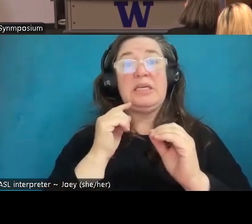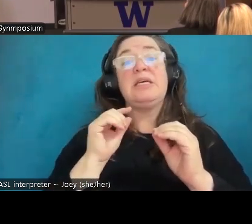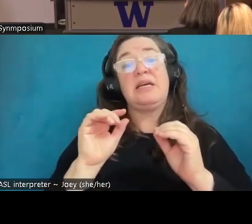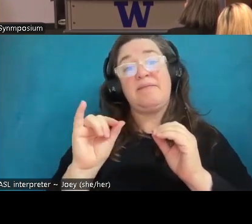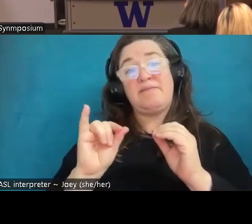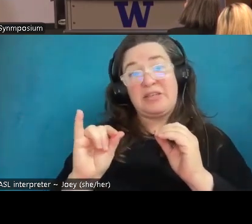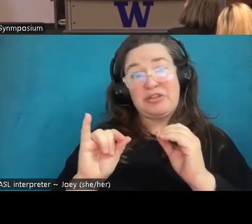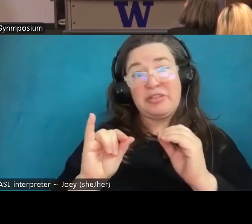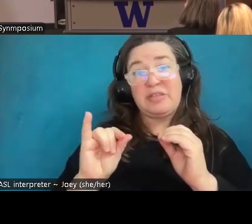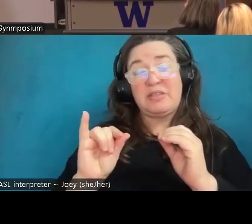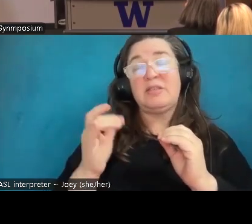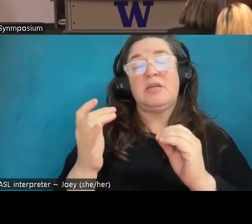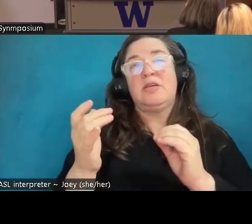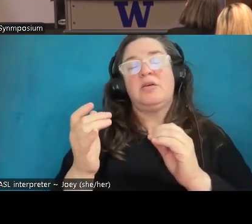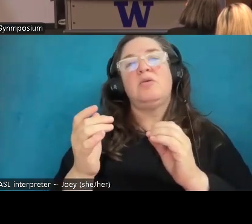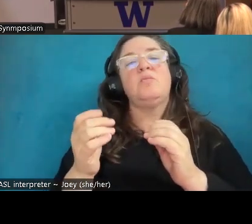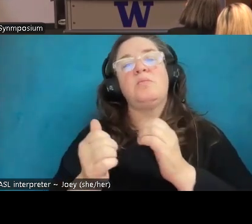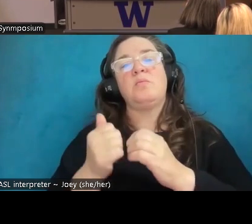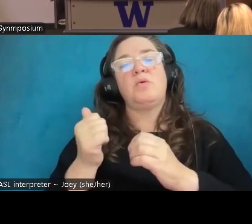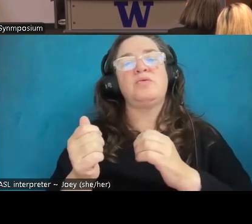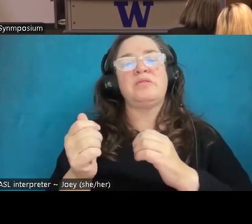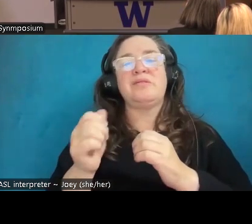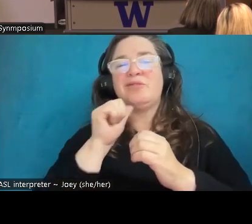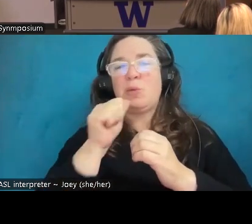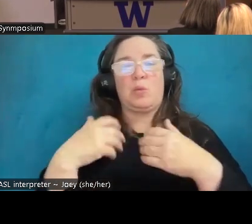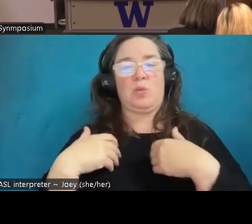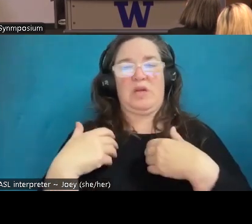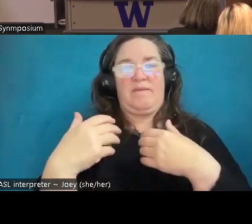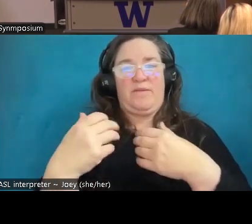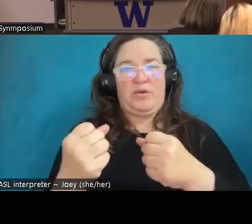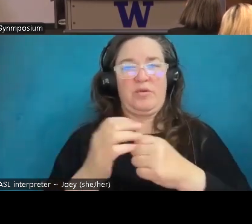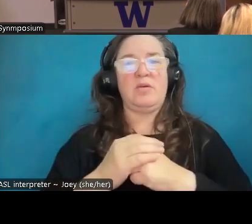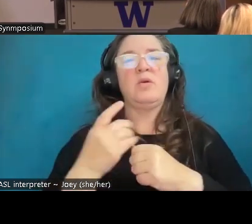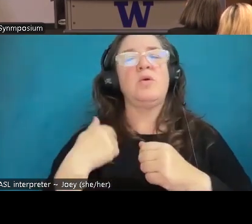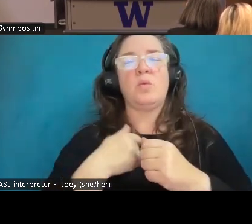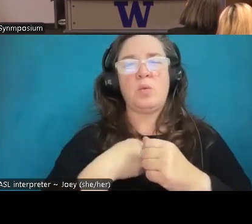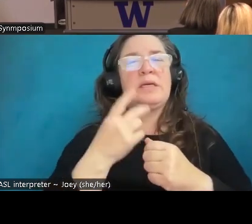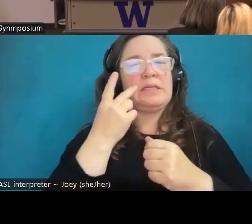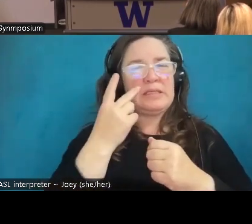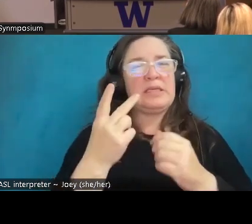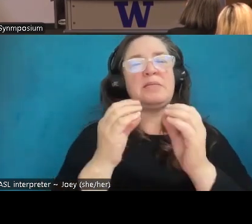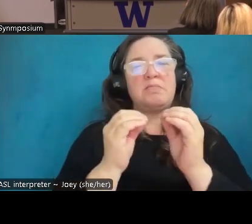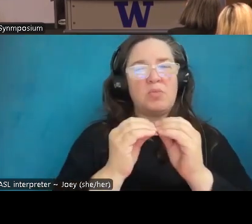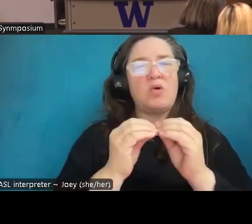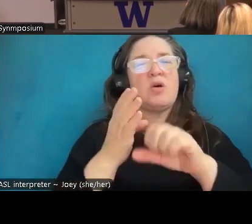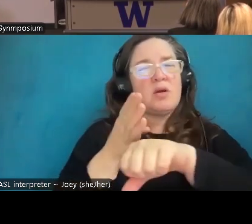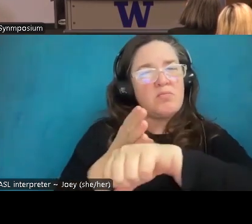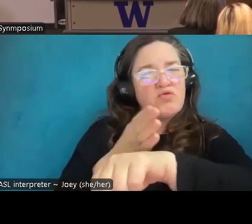see improvement over time in our patient population, but those that recover, we see that is less